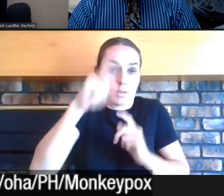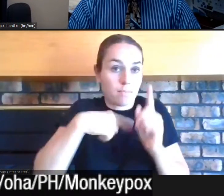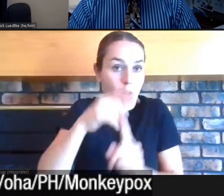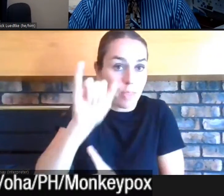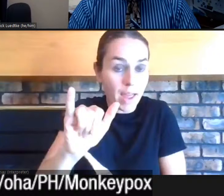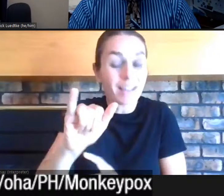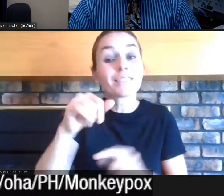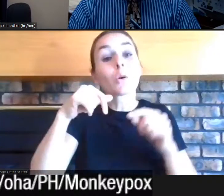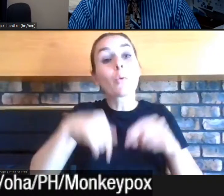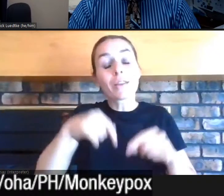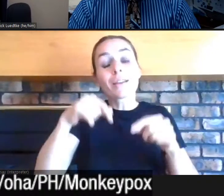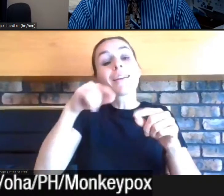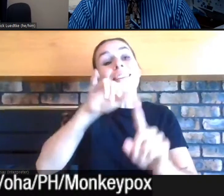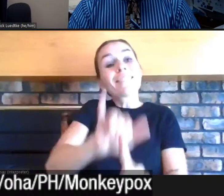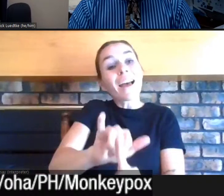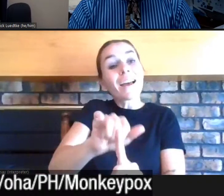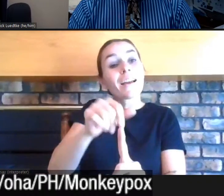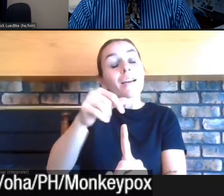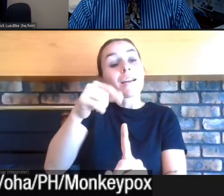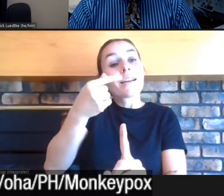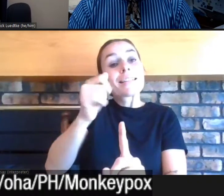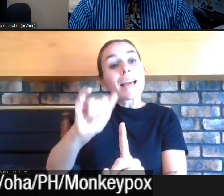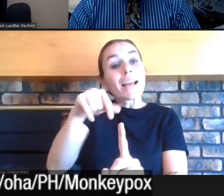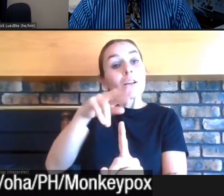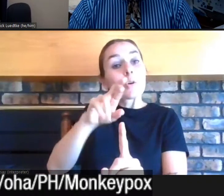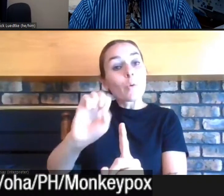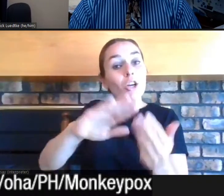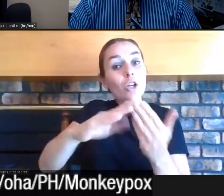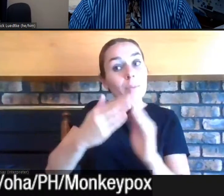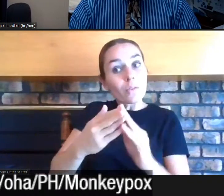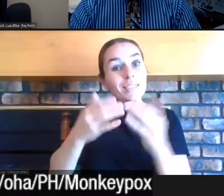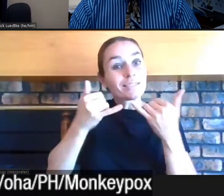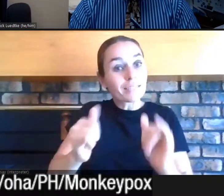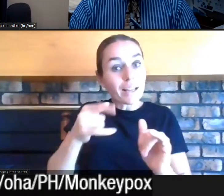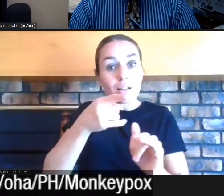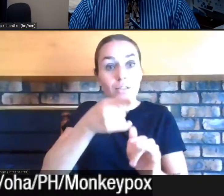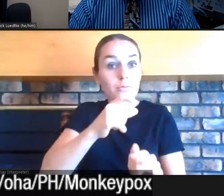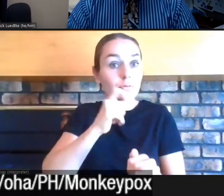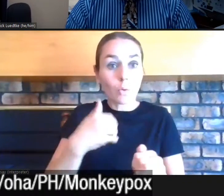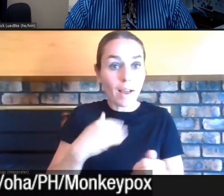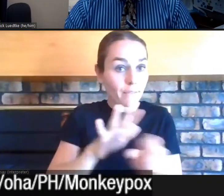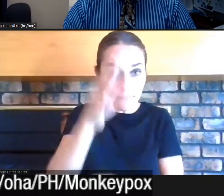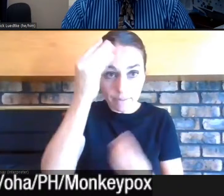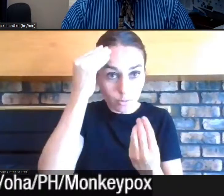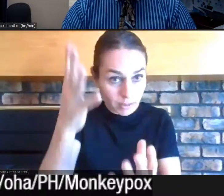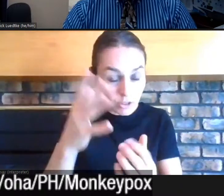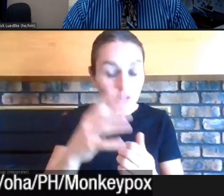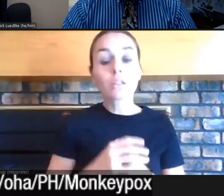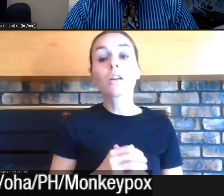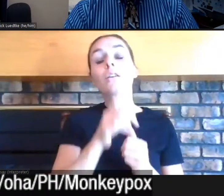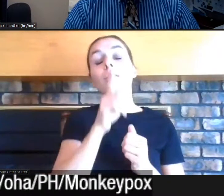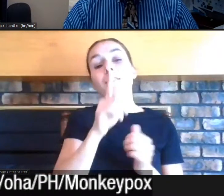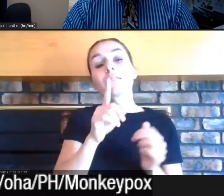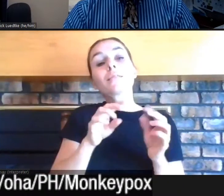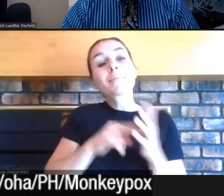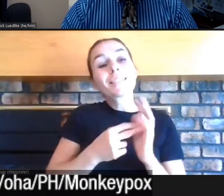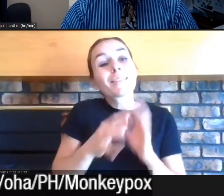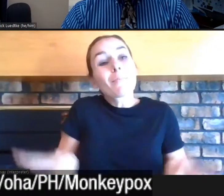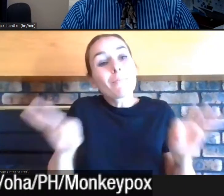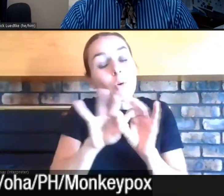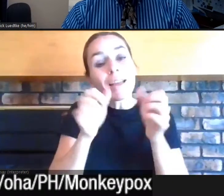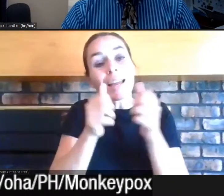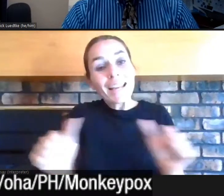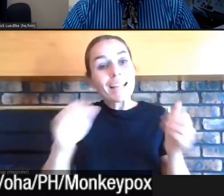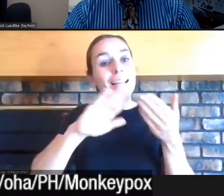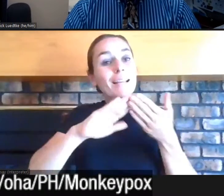to target. This is why it is absolutely vital that community-based organizations who are more nimble and